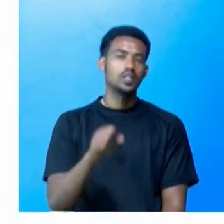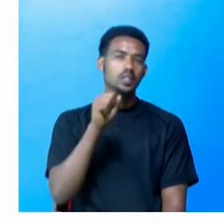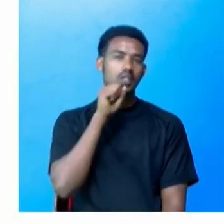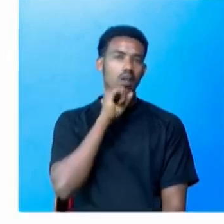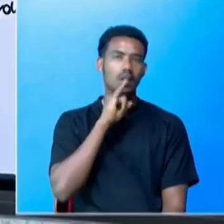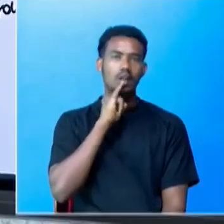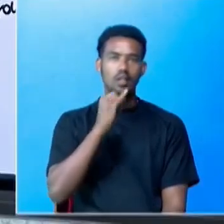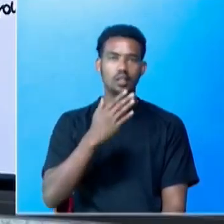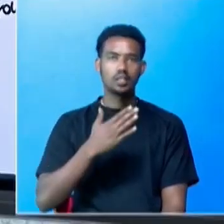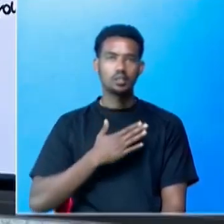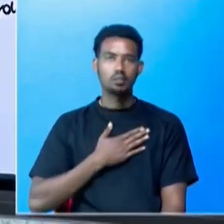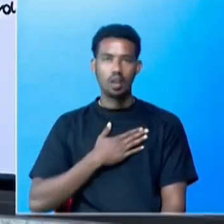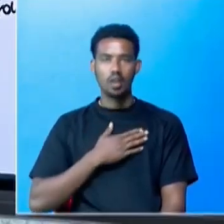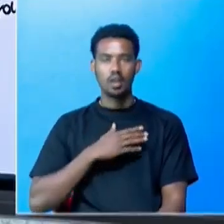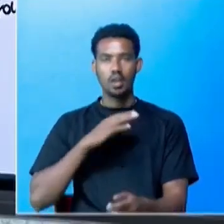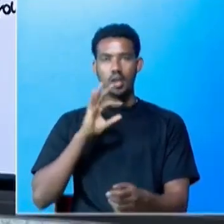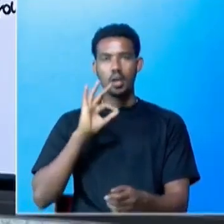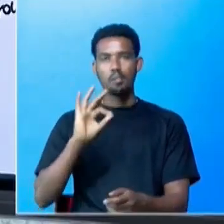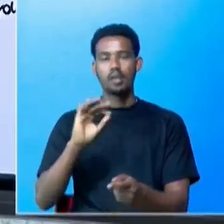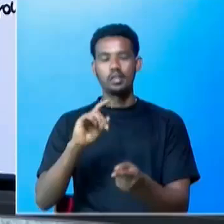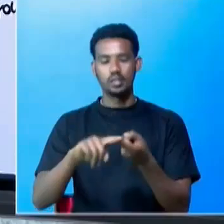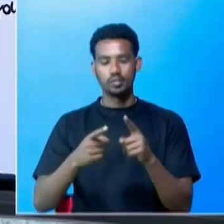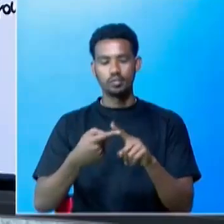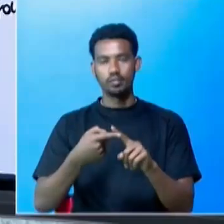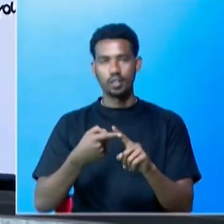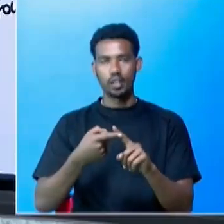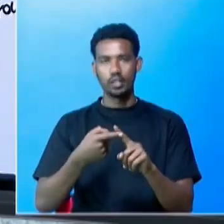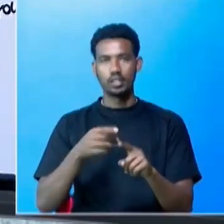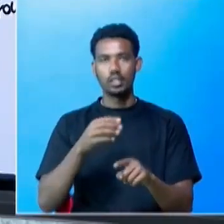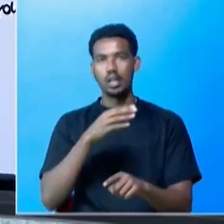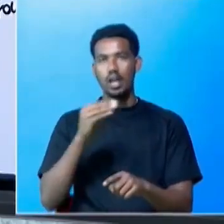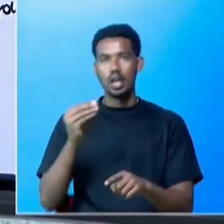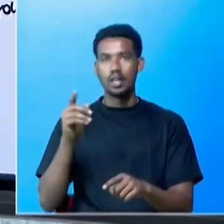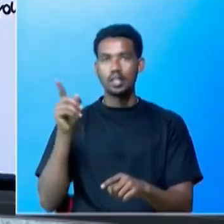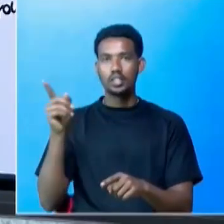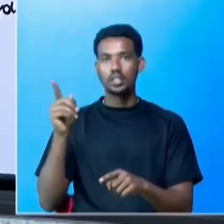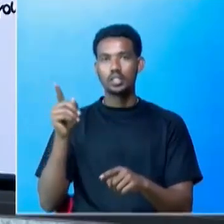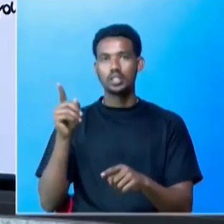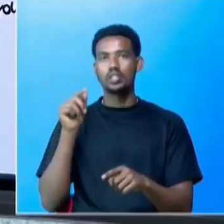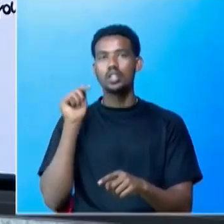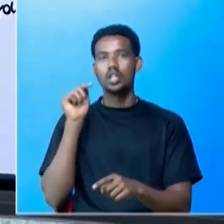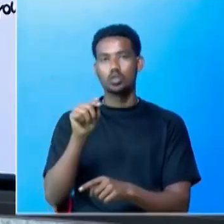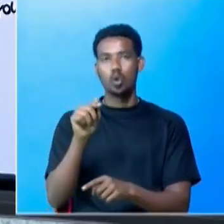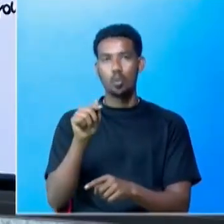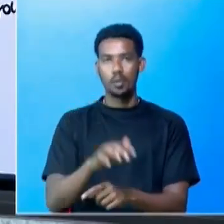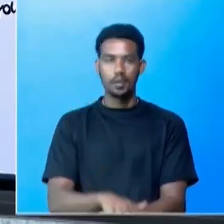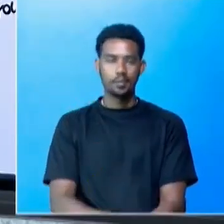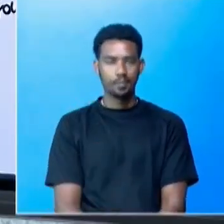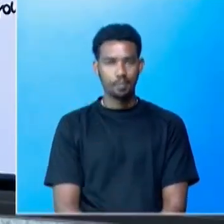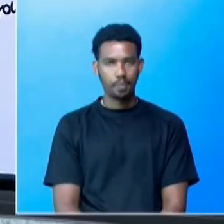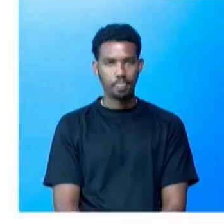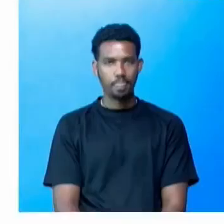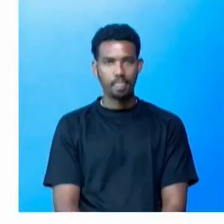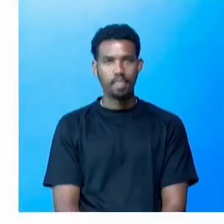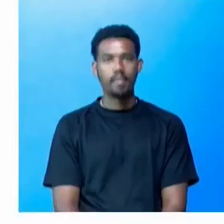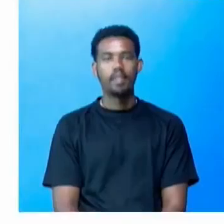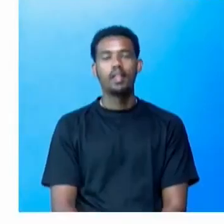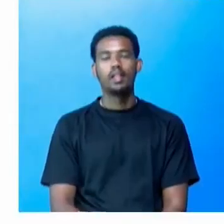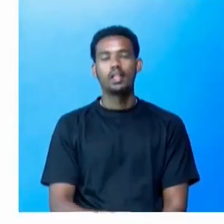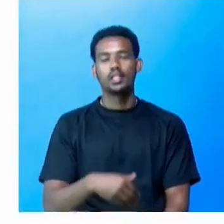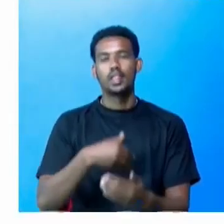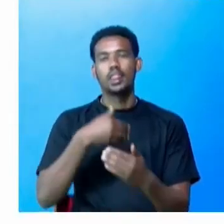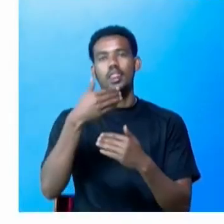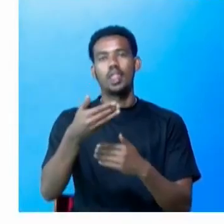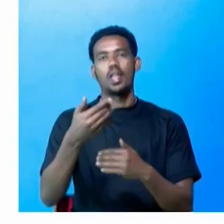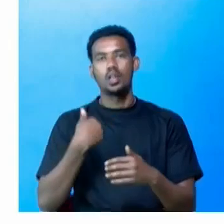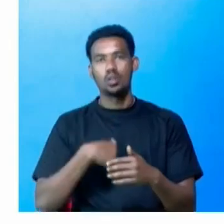Here is a full stop, and we can join the details. So we can say